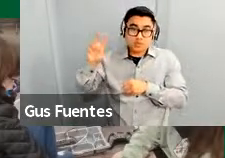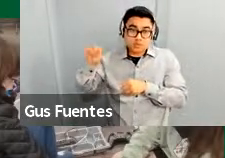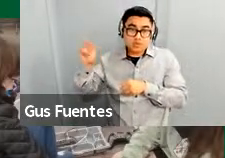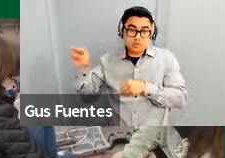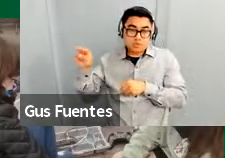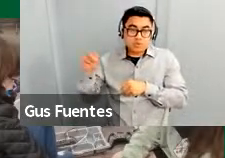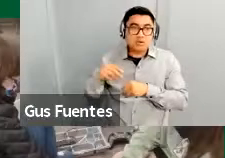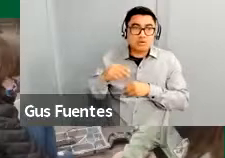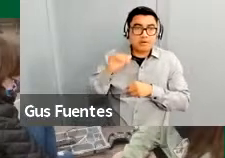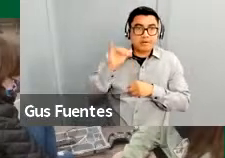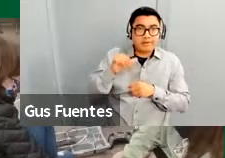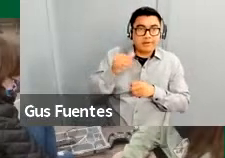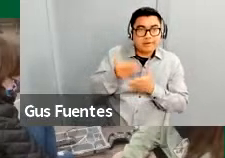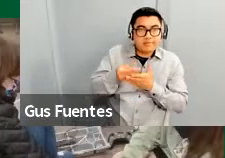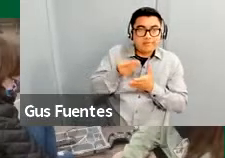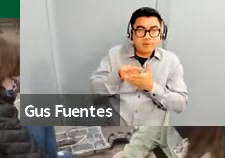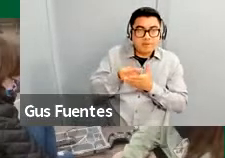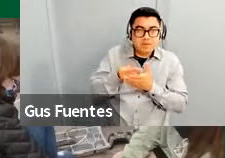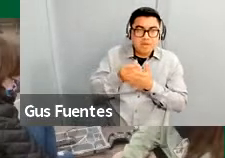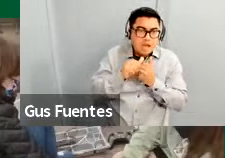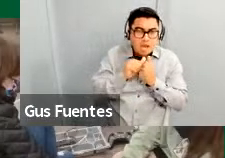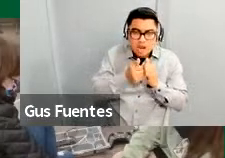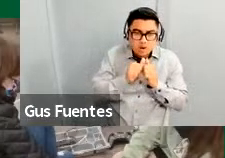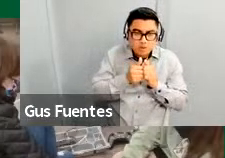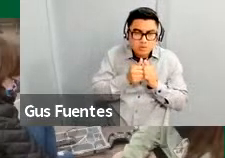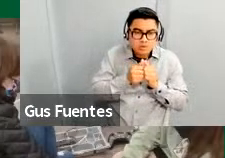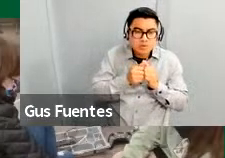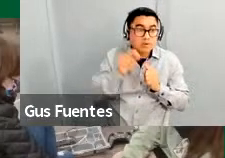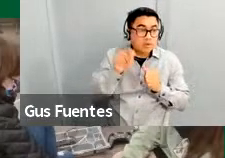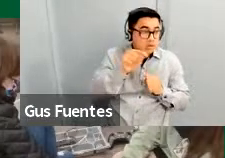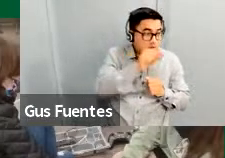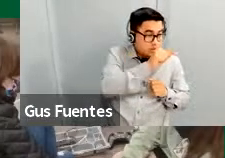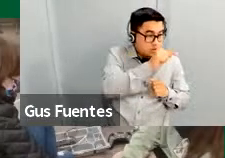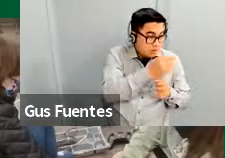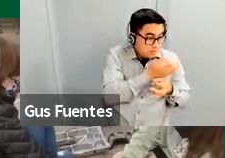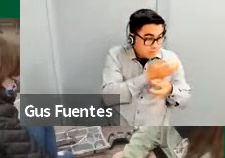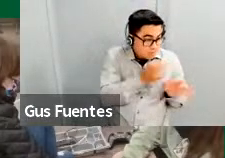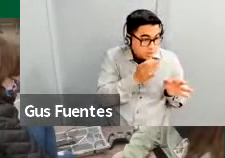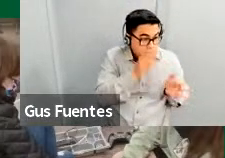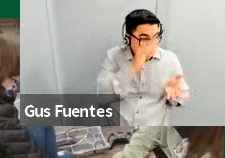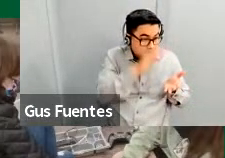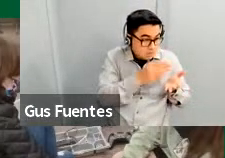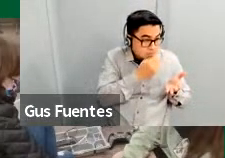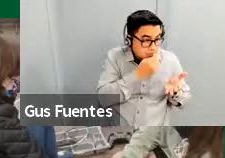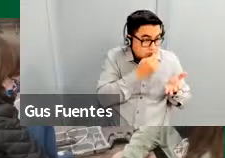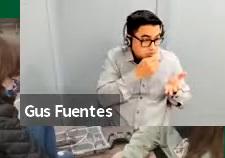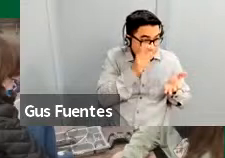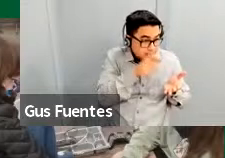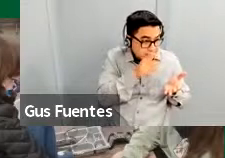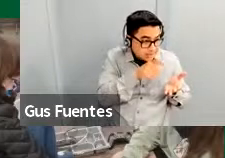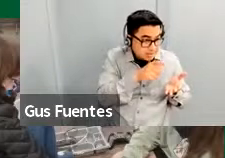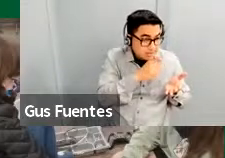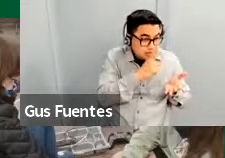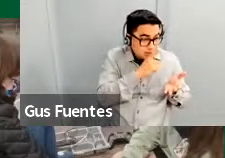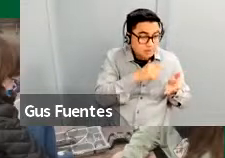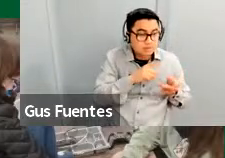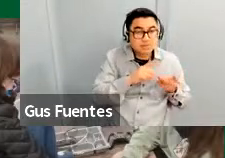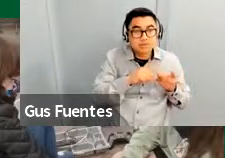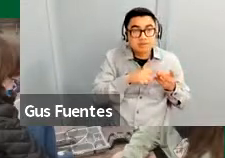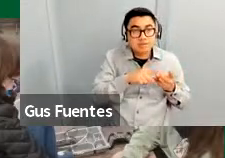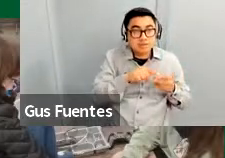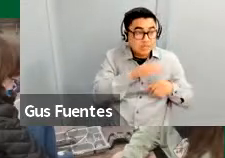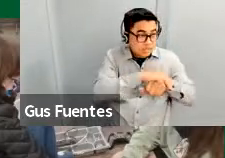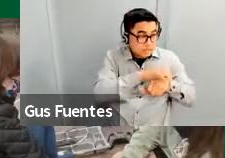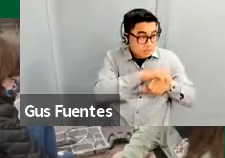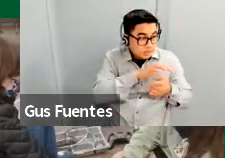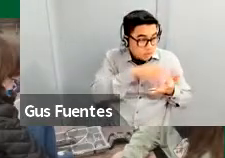funds are generated by the number of students who qualify for free and reduced price meals, the number of English learners, and the